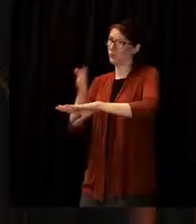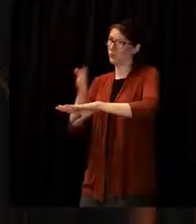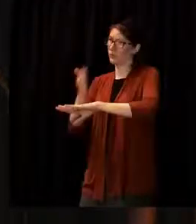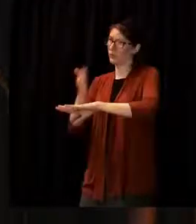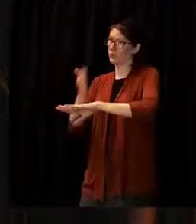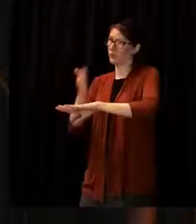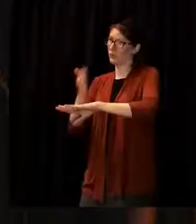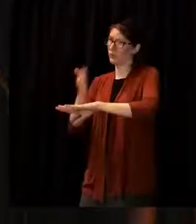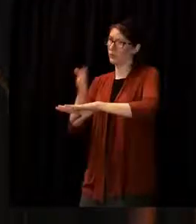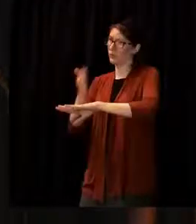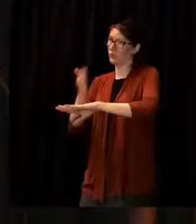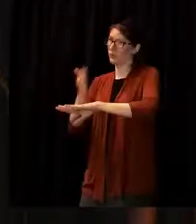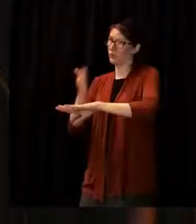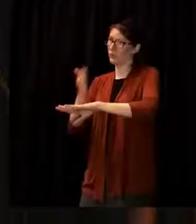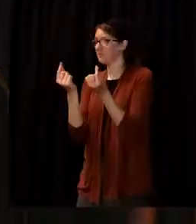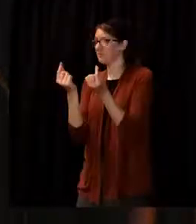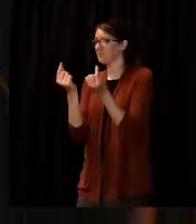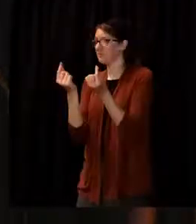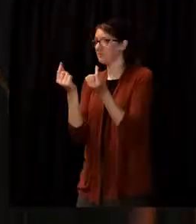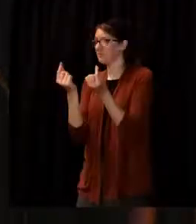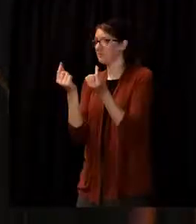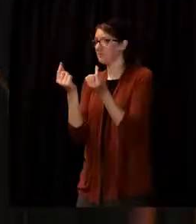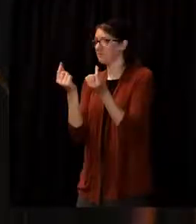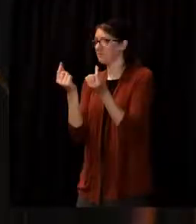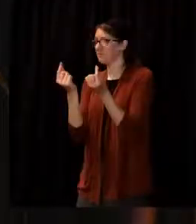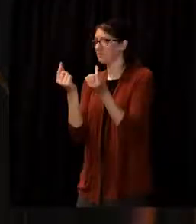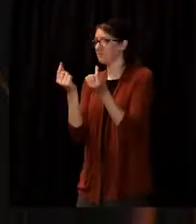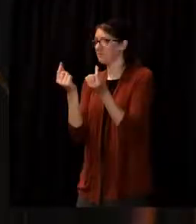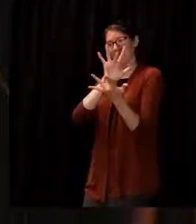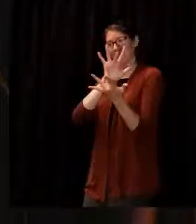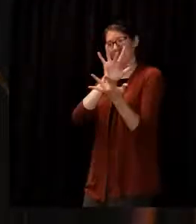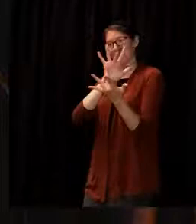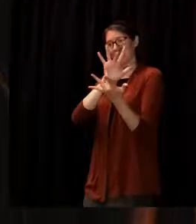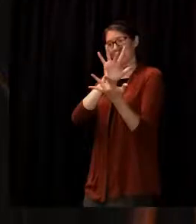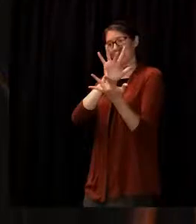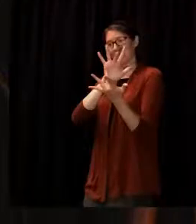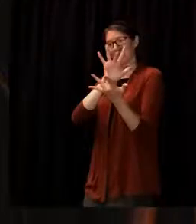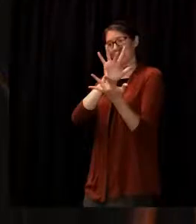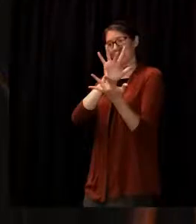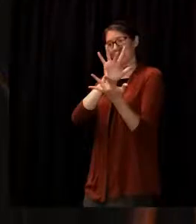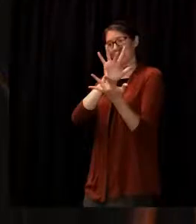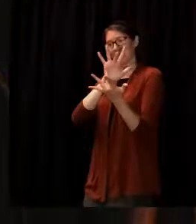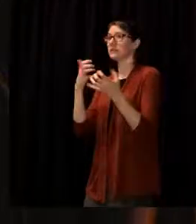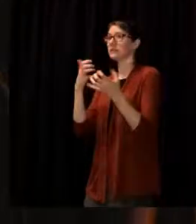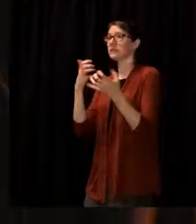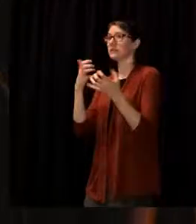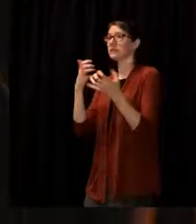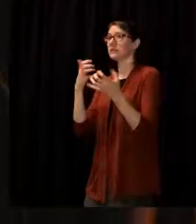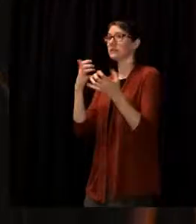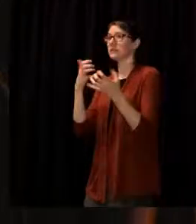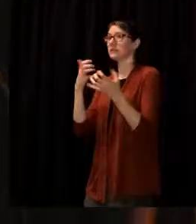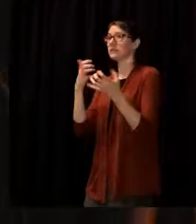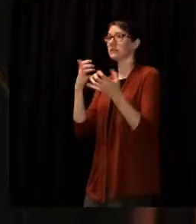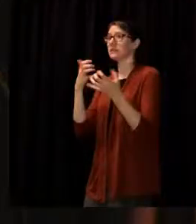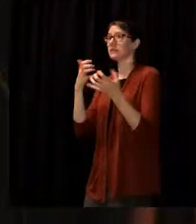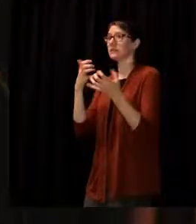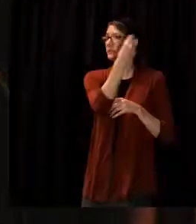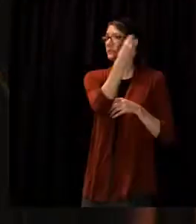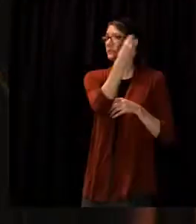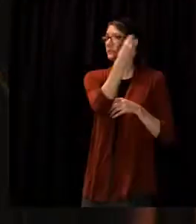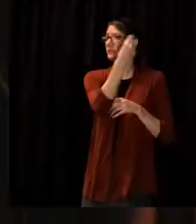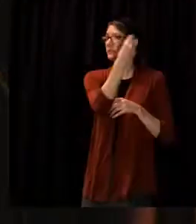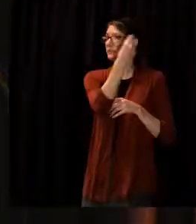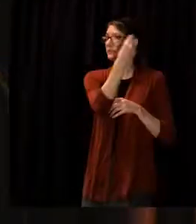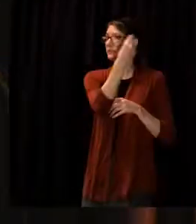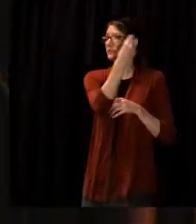to do it. If we're going to be reaching out and ministering to families, we want to build a playground out here that is substantial. We